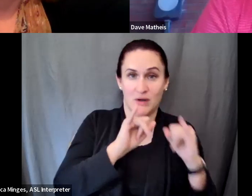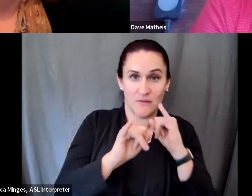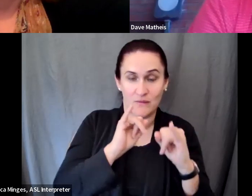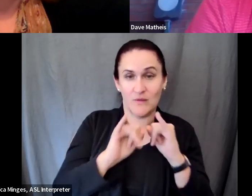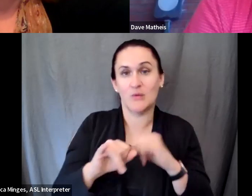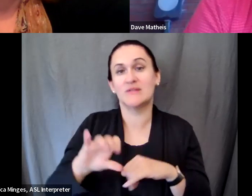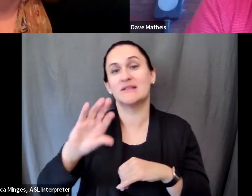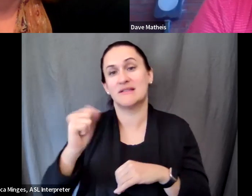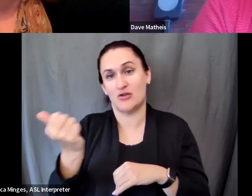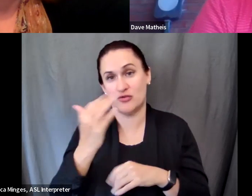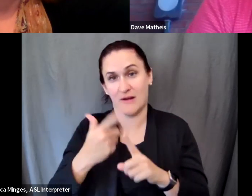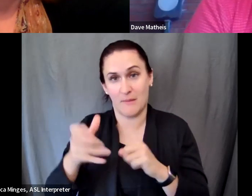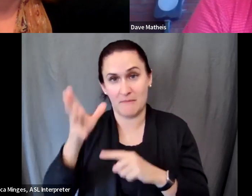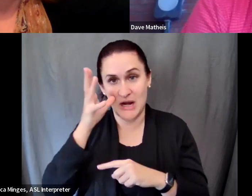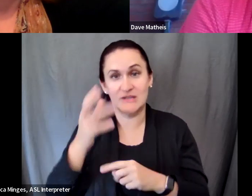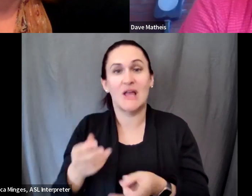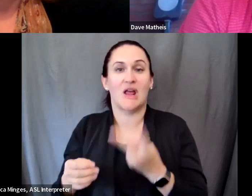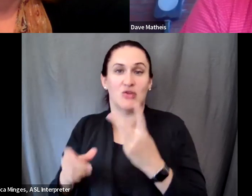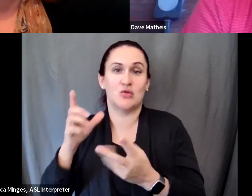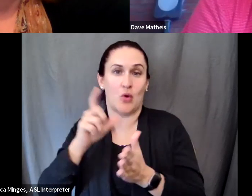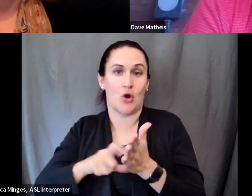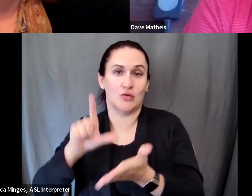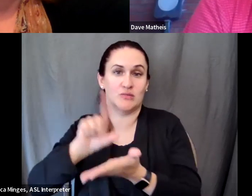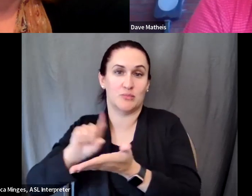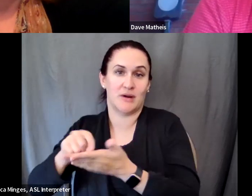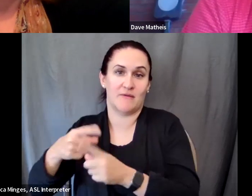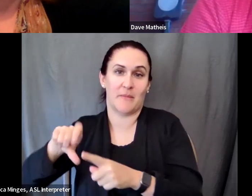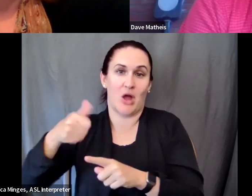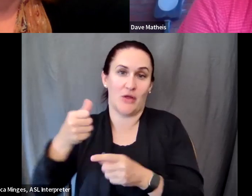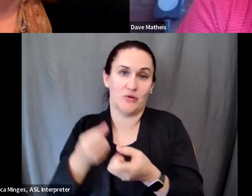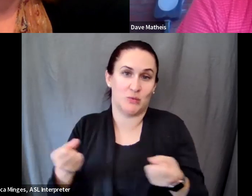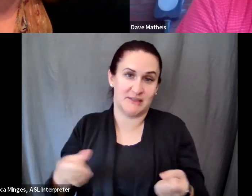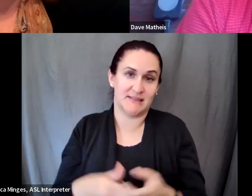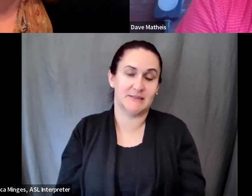by parents. And then we had 2 articles reprinted from other sources.